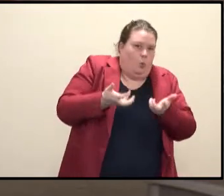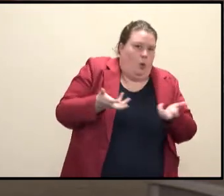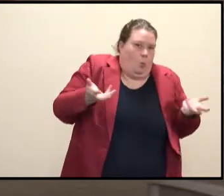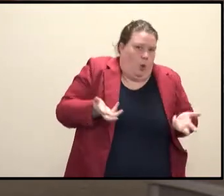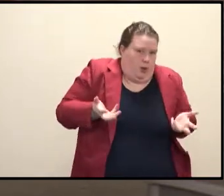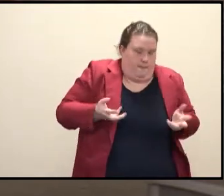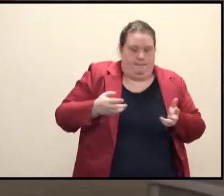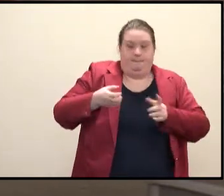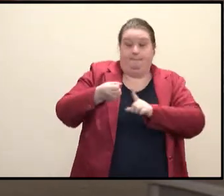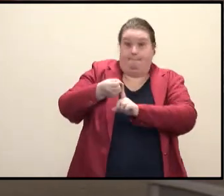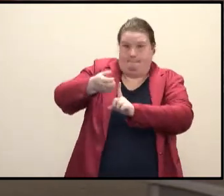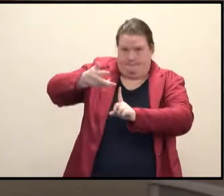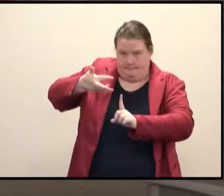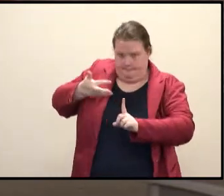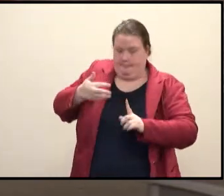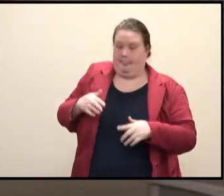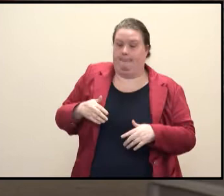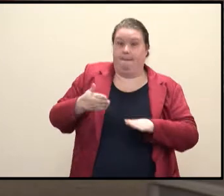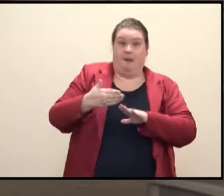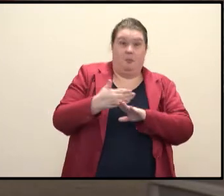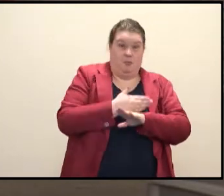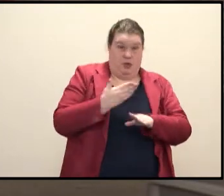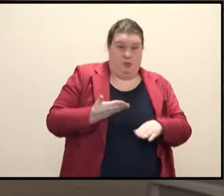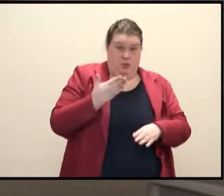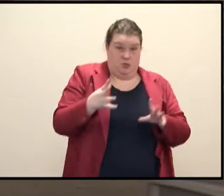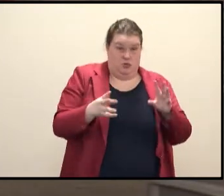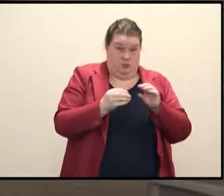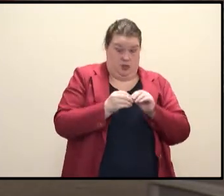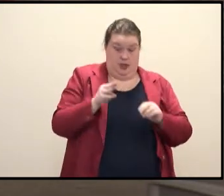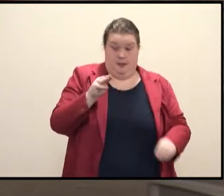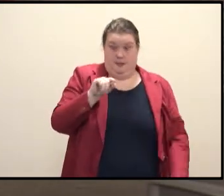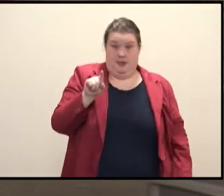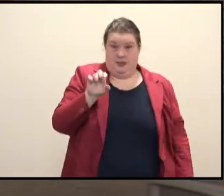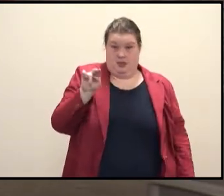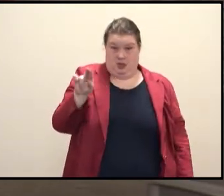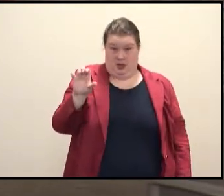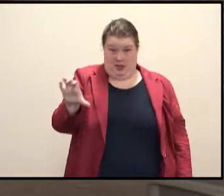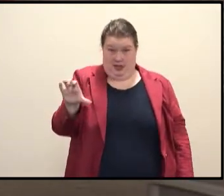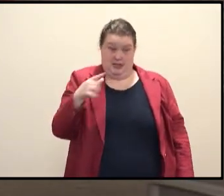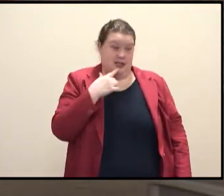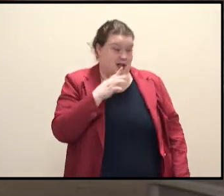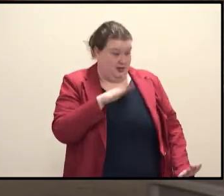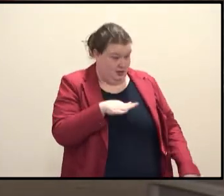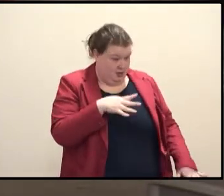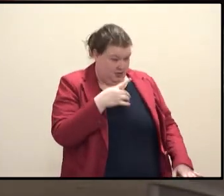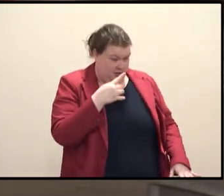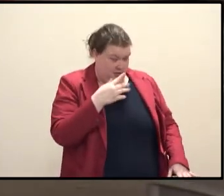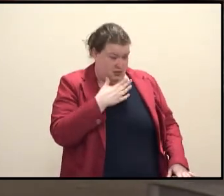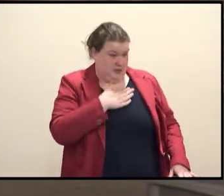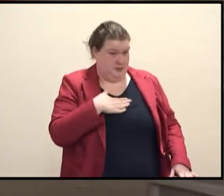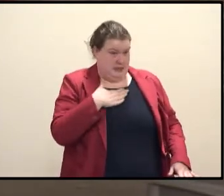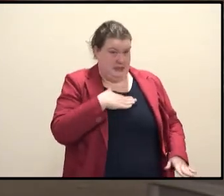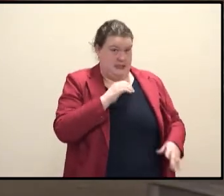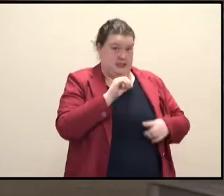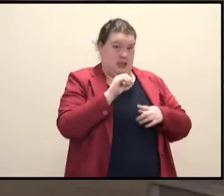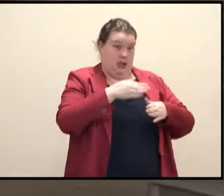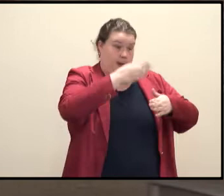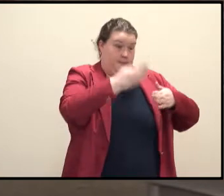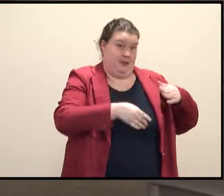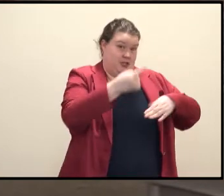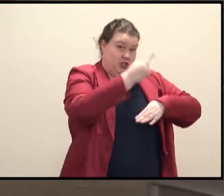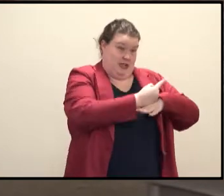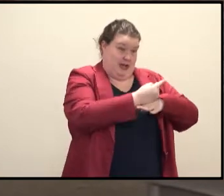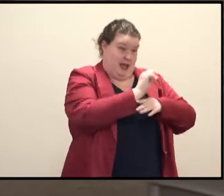During the pre-proposal meeting, a representative from Masonic asked if the district would consider extending the completion date from April